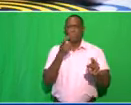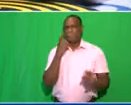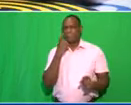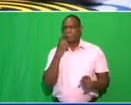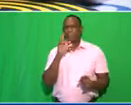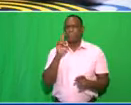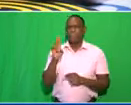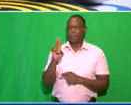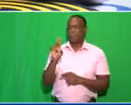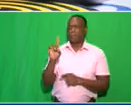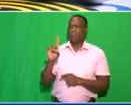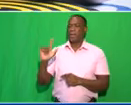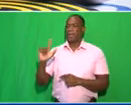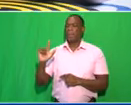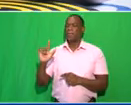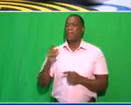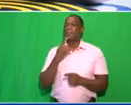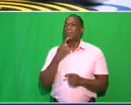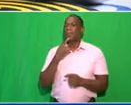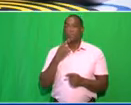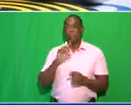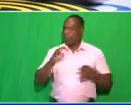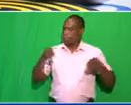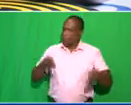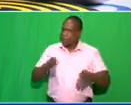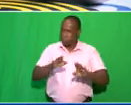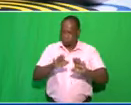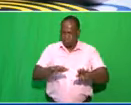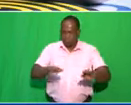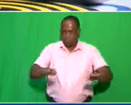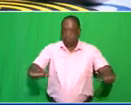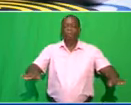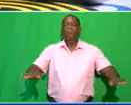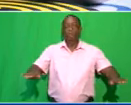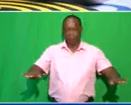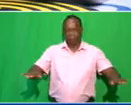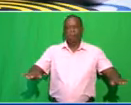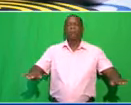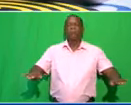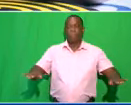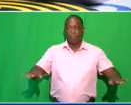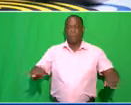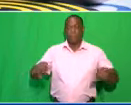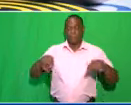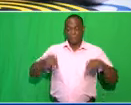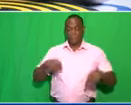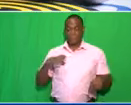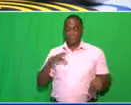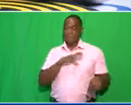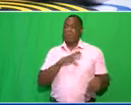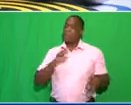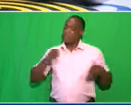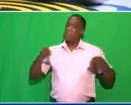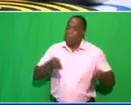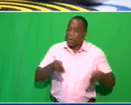Delisle would have said that it's all about the children. And as a committee, we've had to keep our focus on